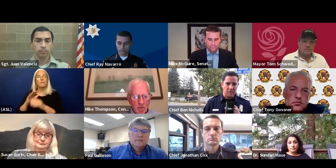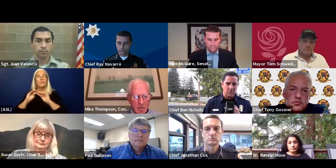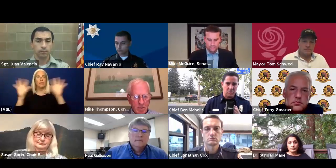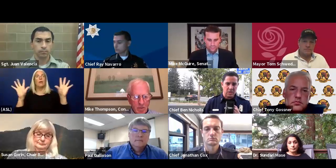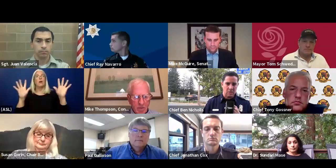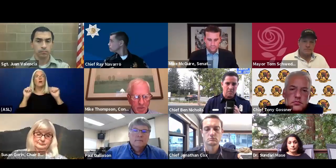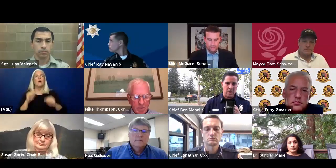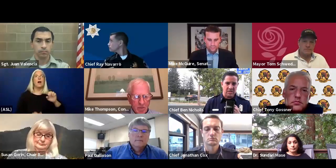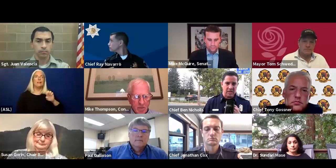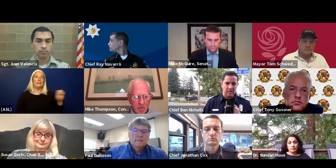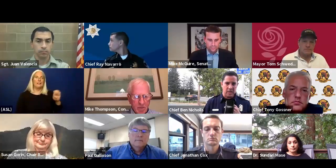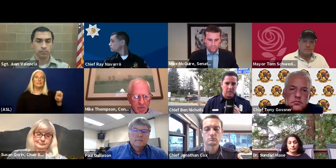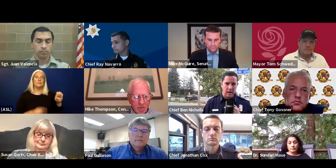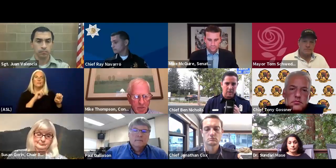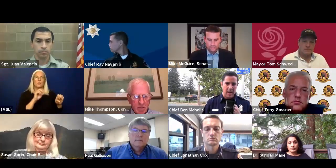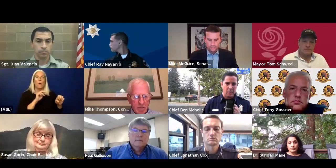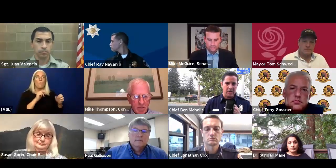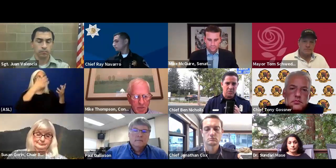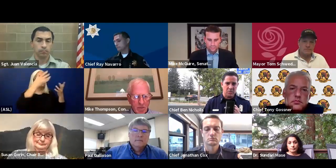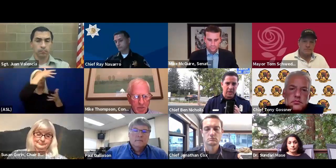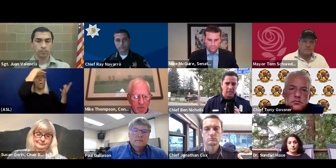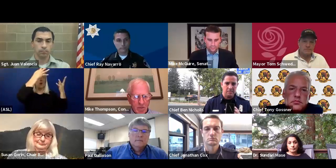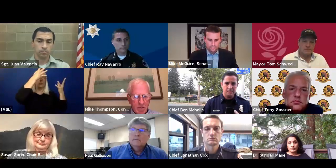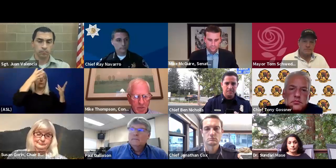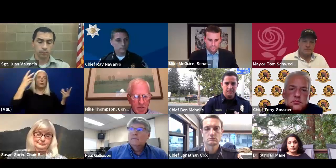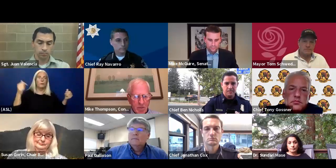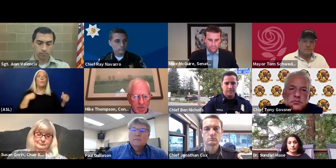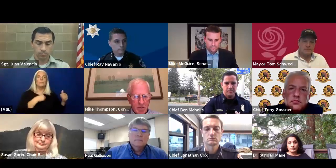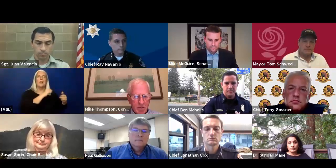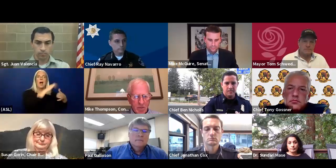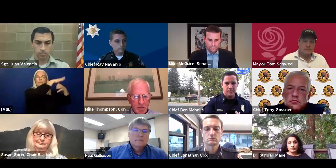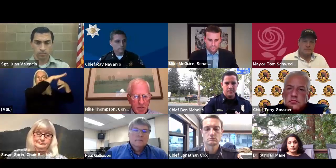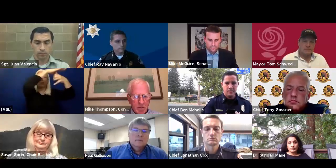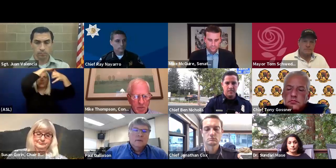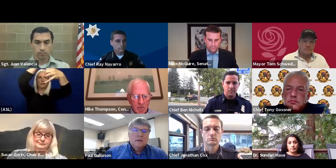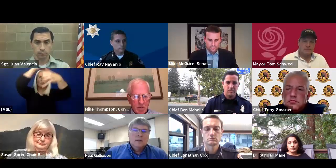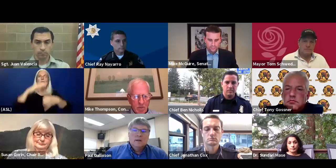helicopters into the Mount St. Helena area, Highway 29.